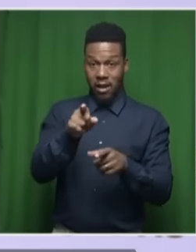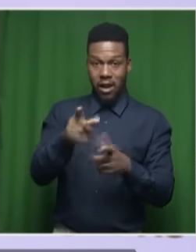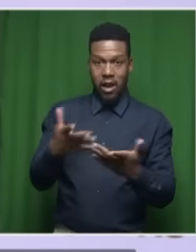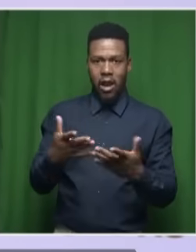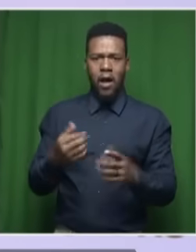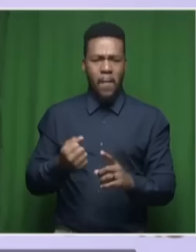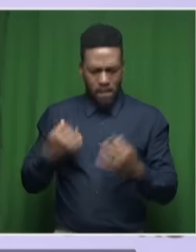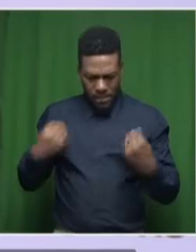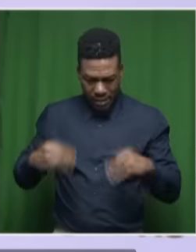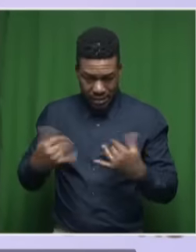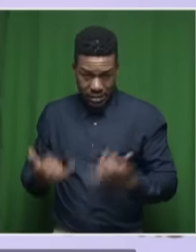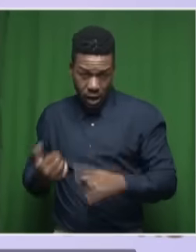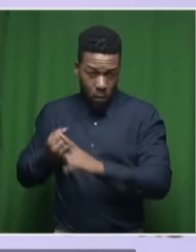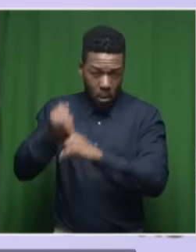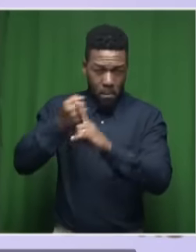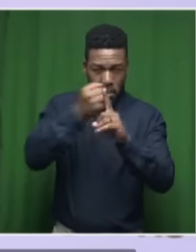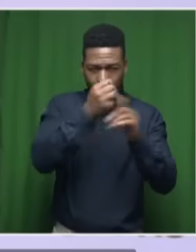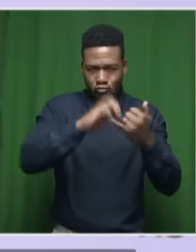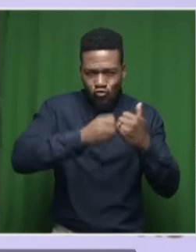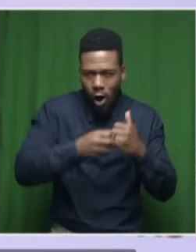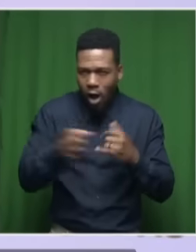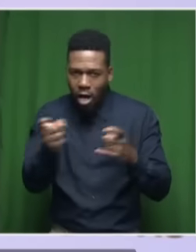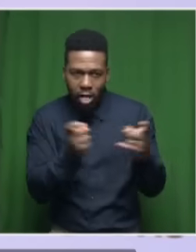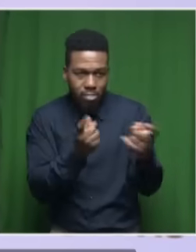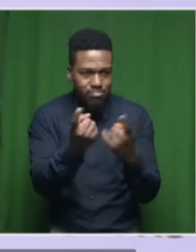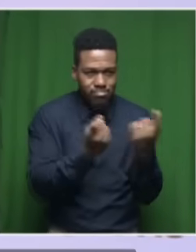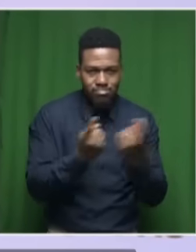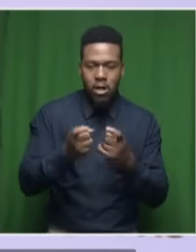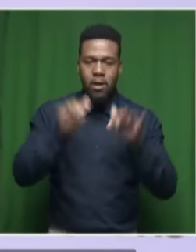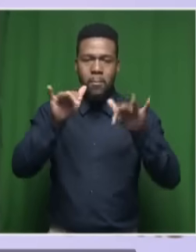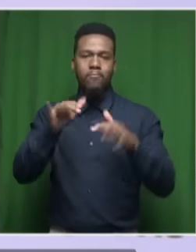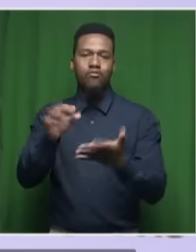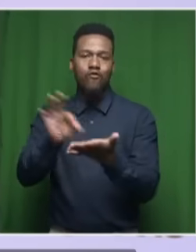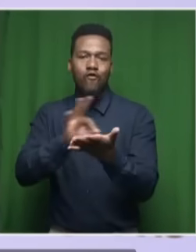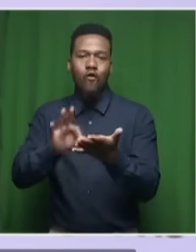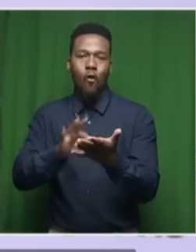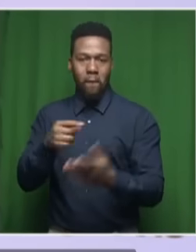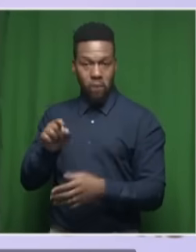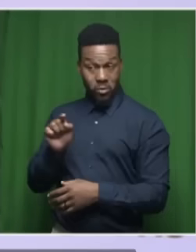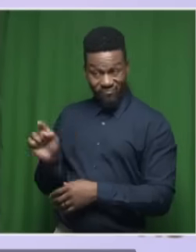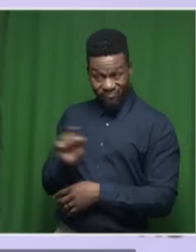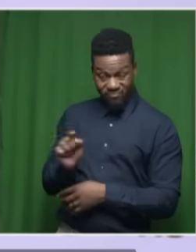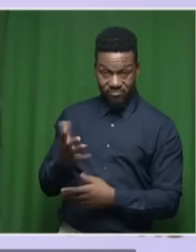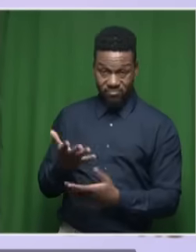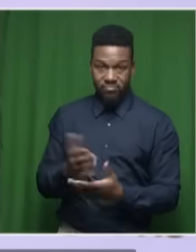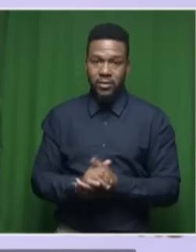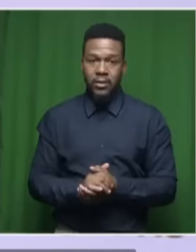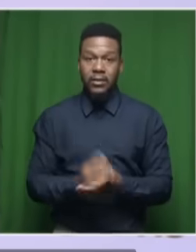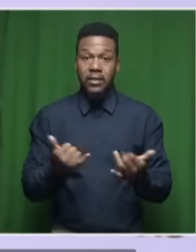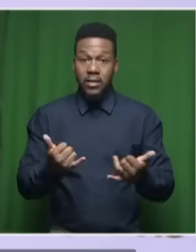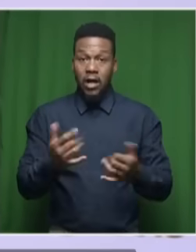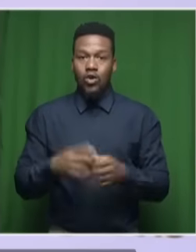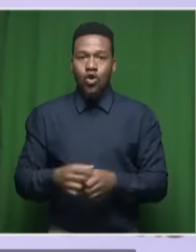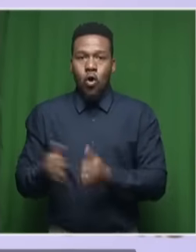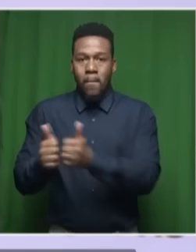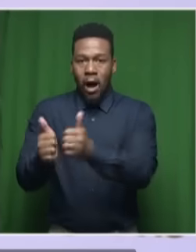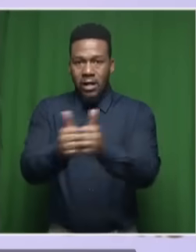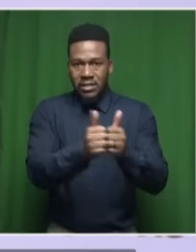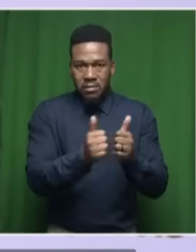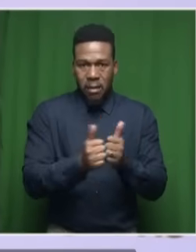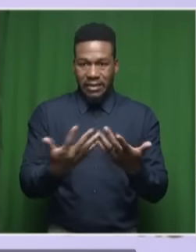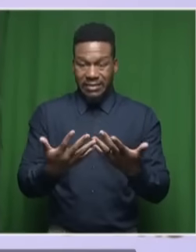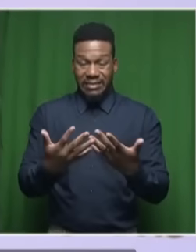an effort to win voters. The poll also showed that multi-party charter for South Africa, currently comprising